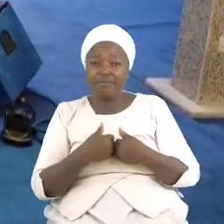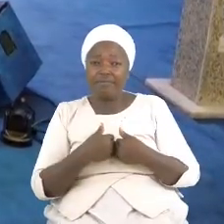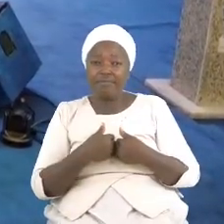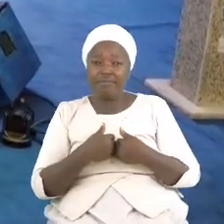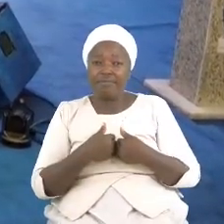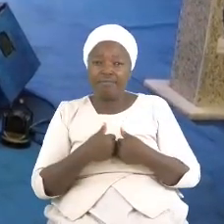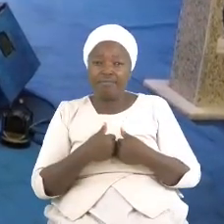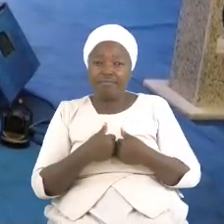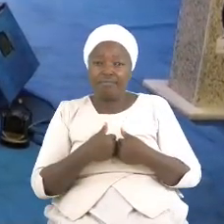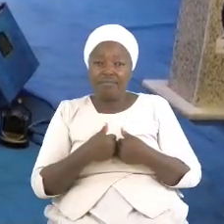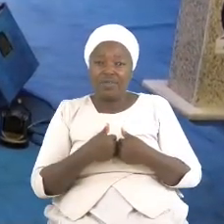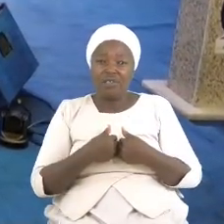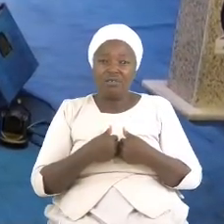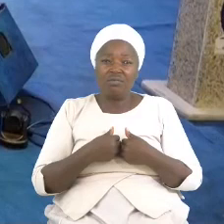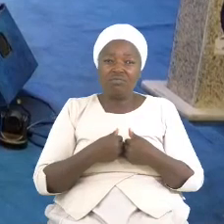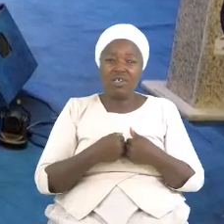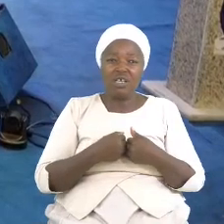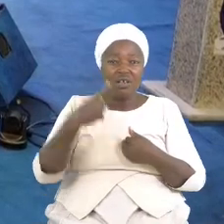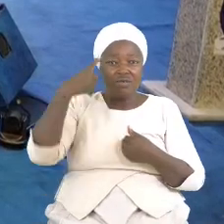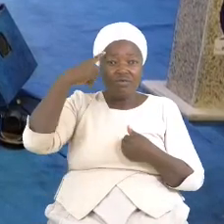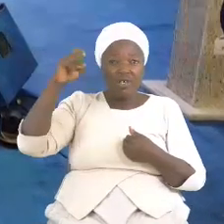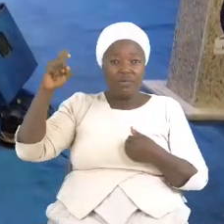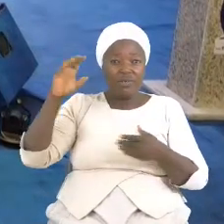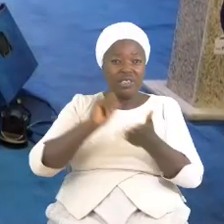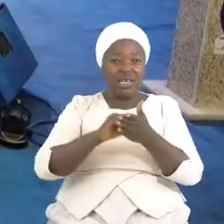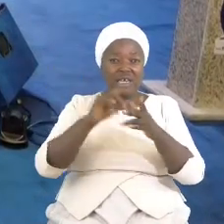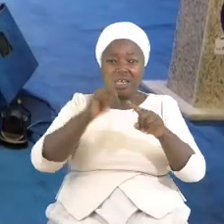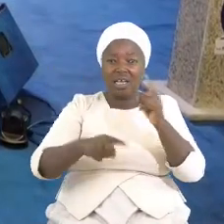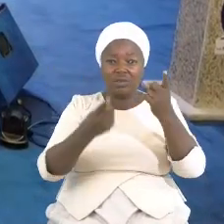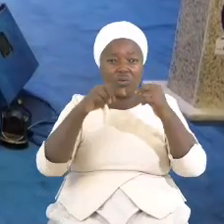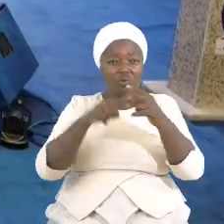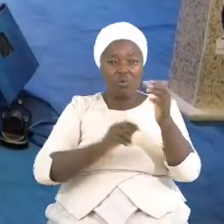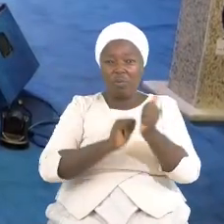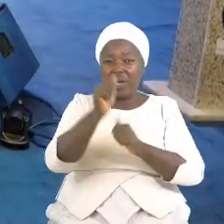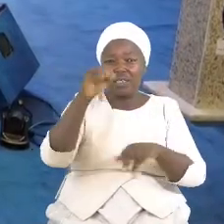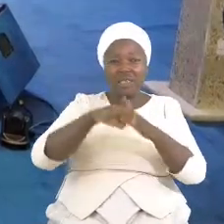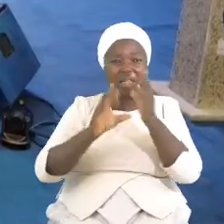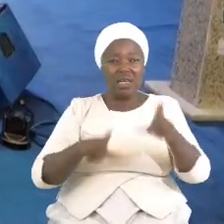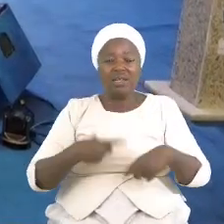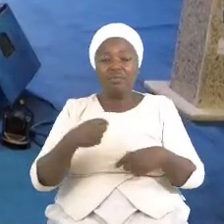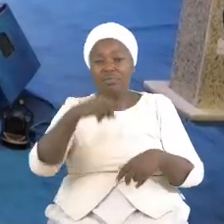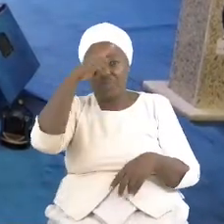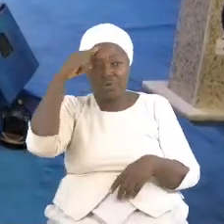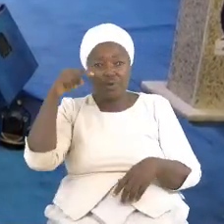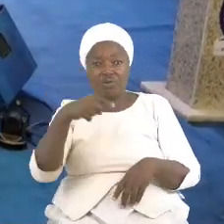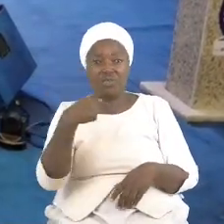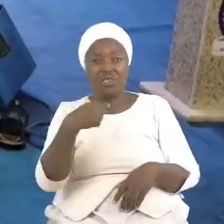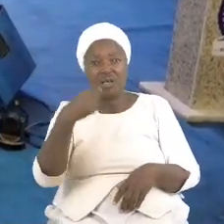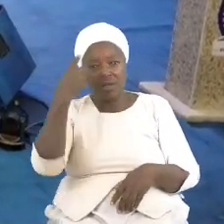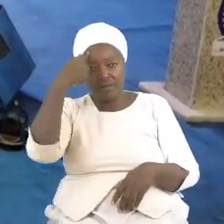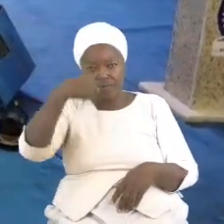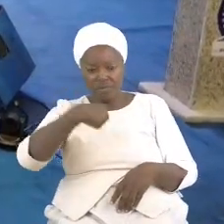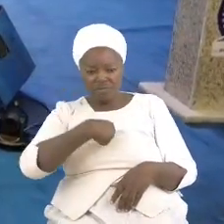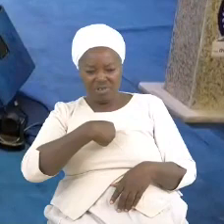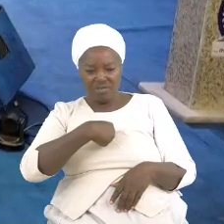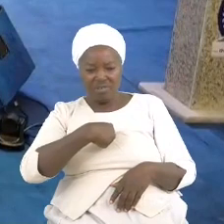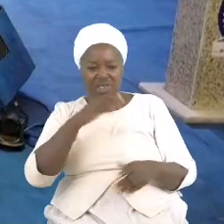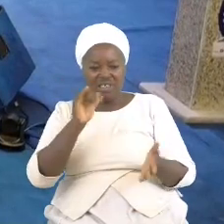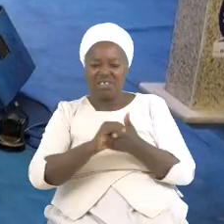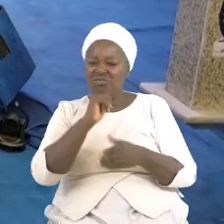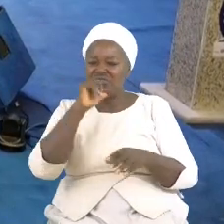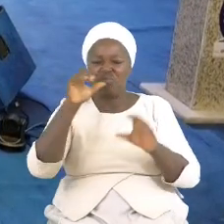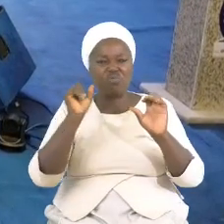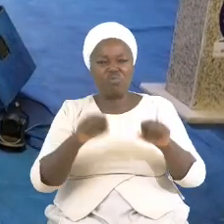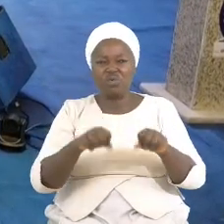unrealized dreams in our lives because we said, for me, that's impossible. For